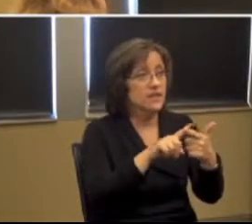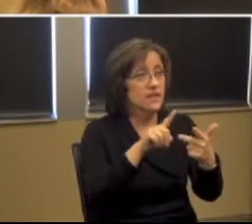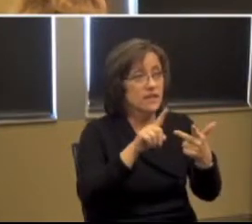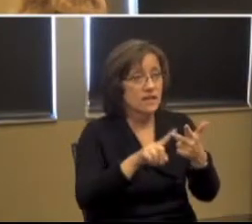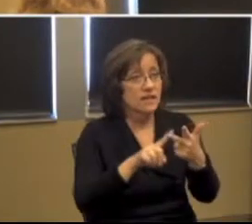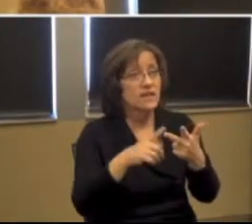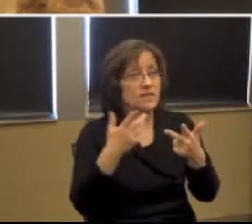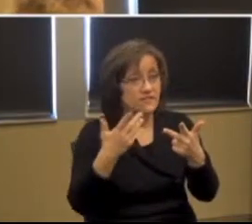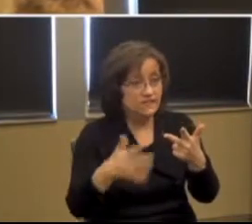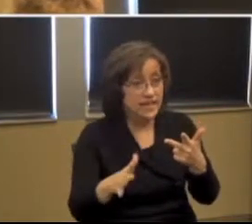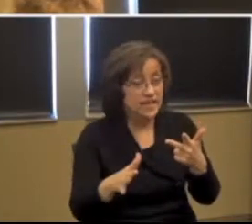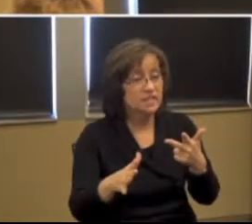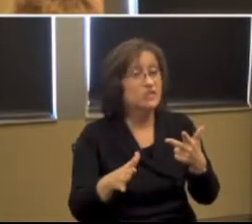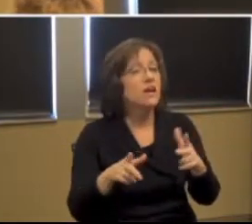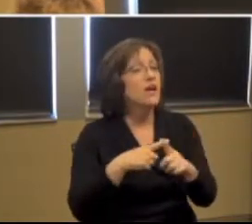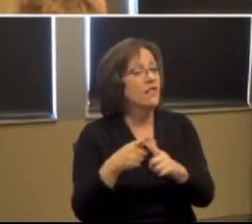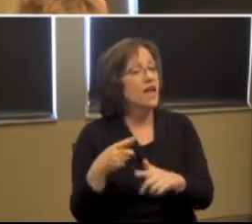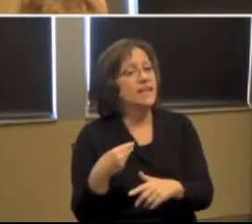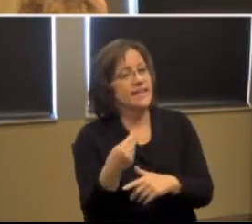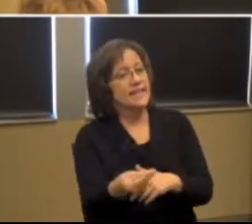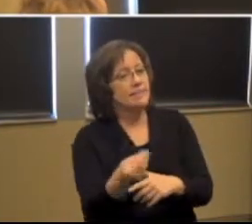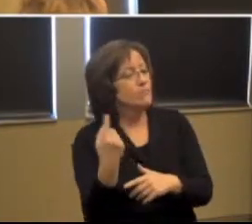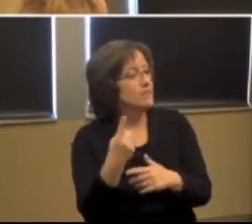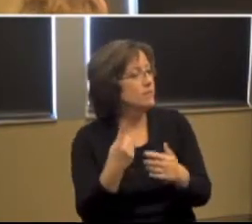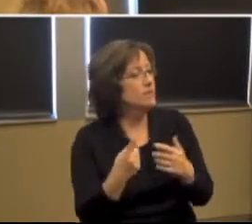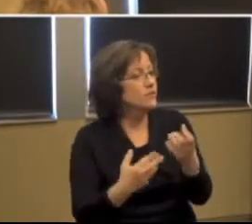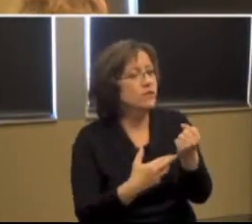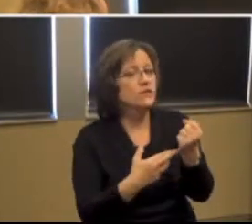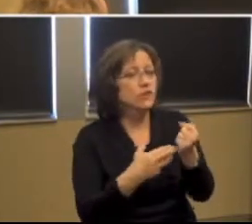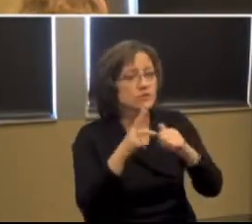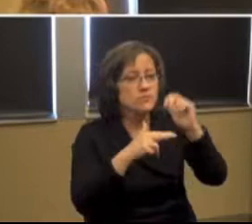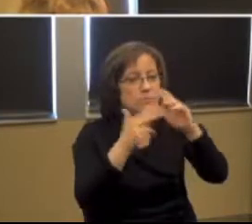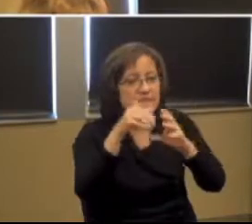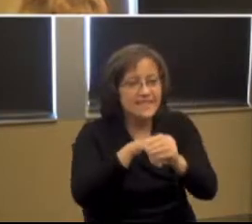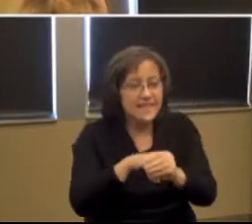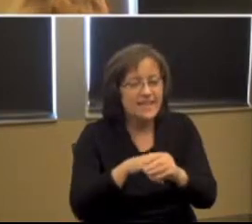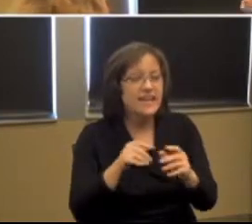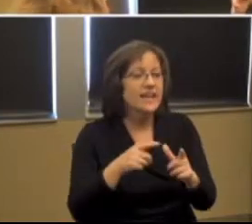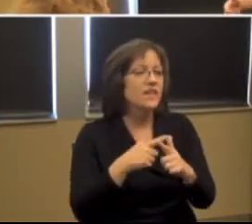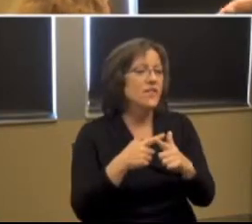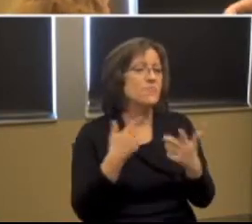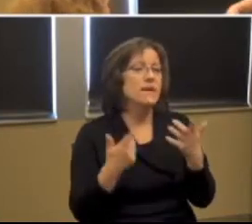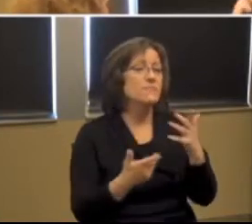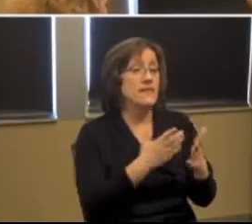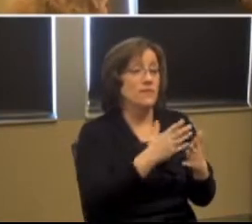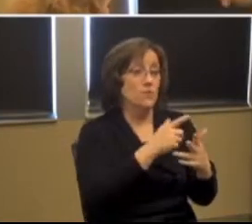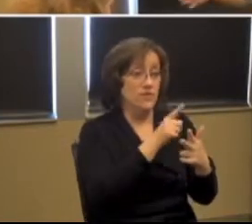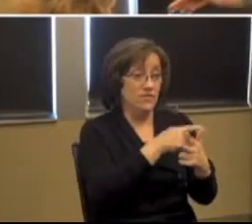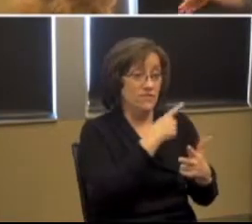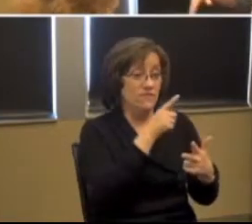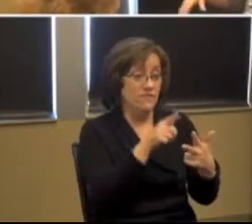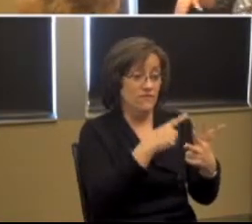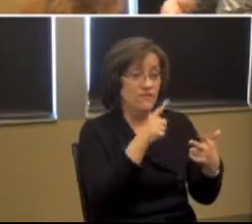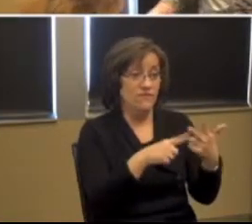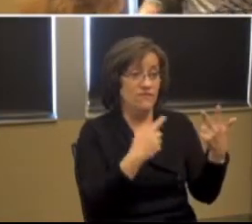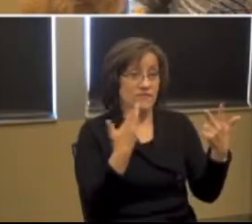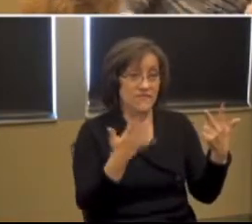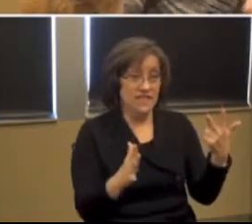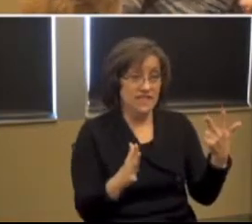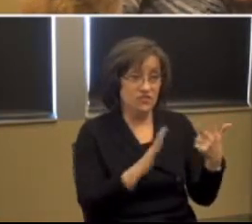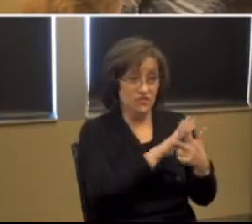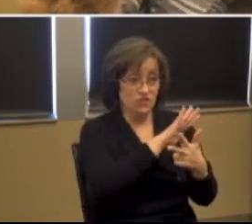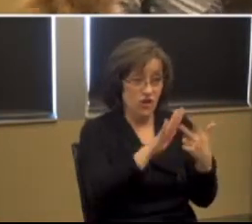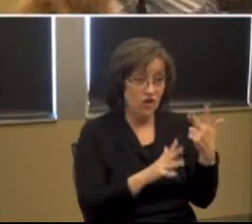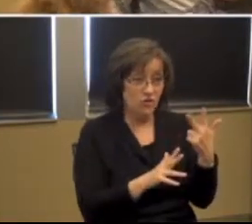short in between activities, so they get that reinforcement built in, and then they might get a larger reinforcer after completing all 3